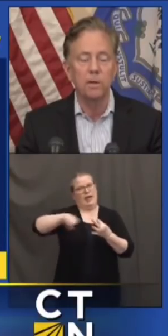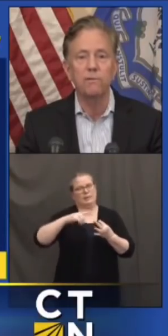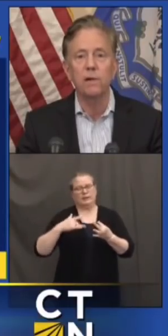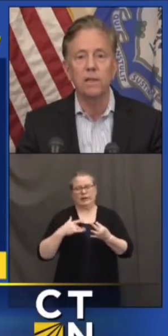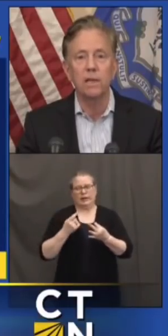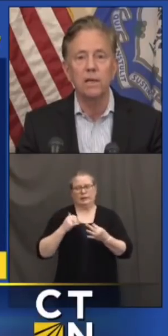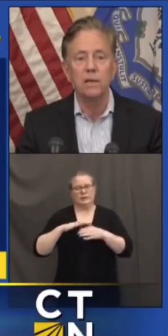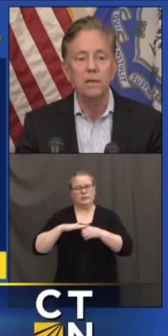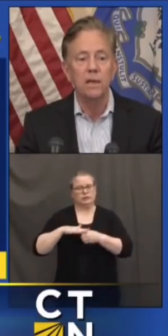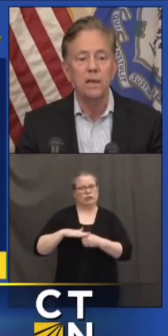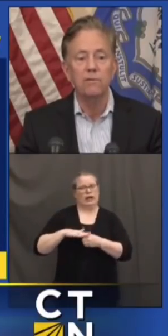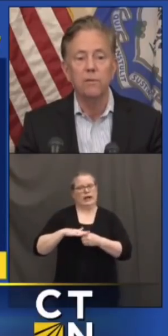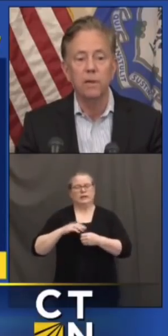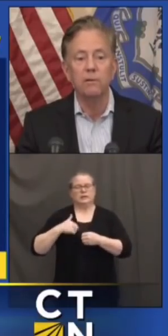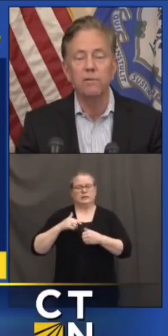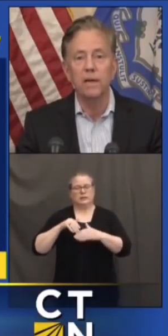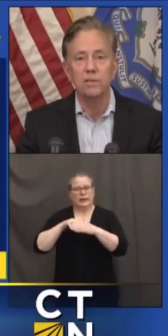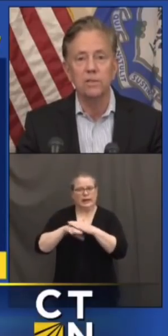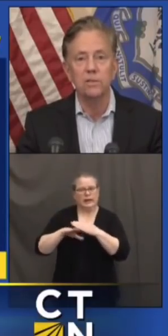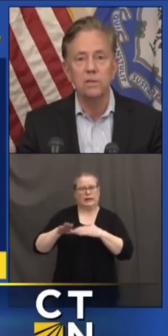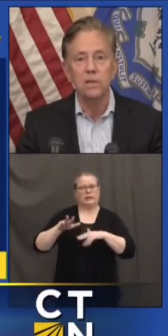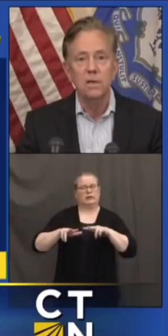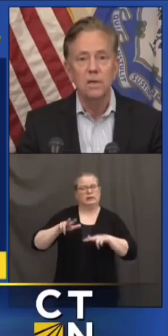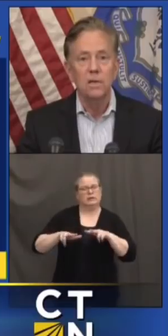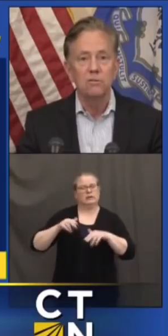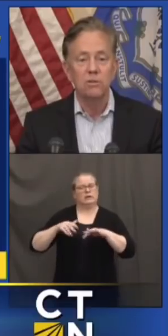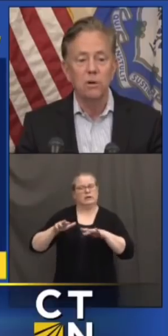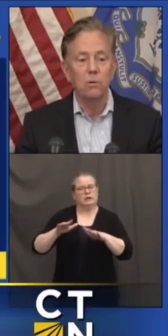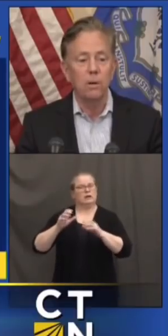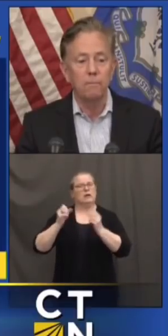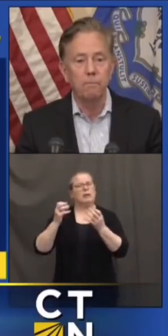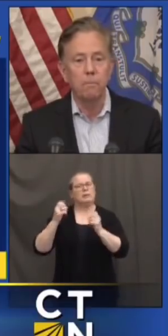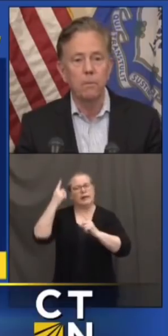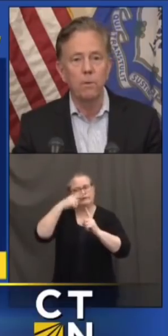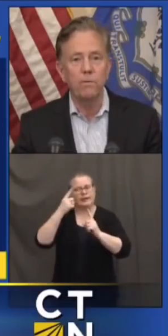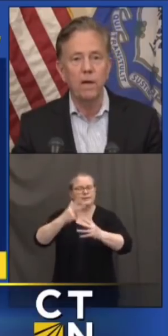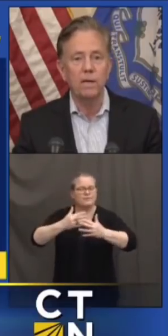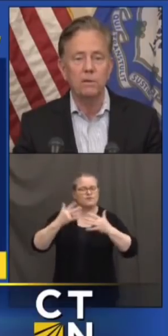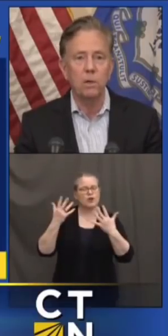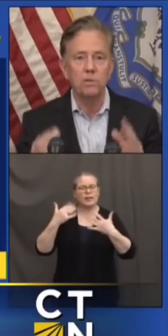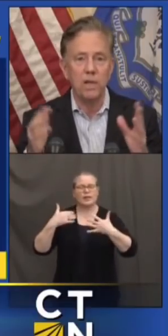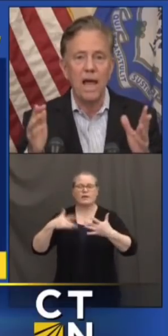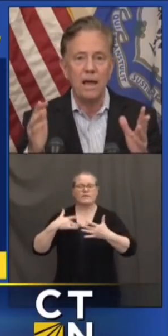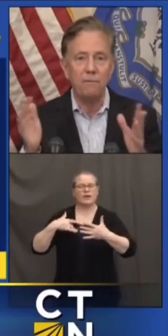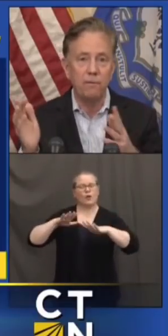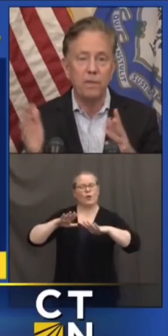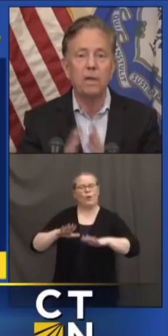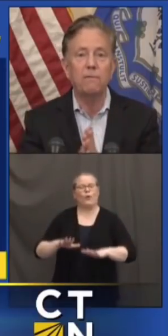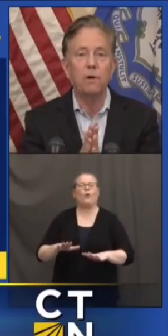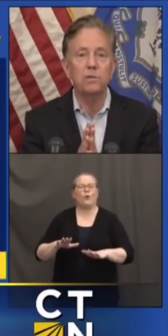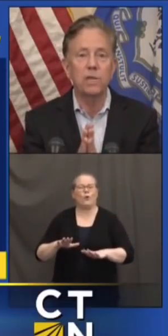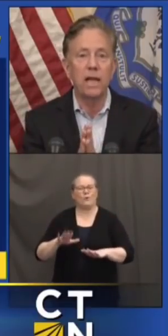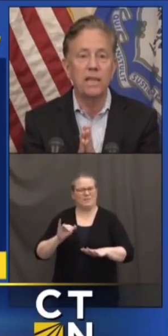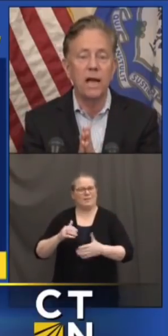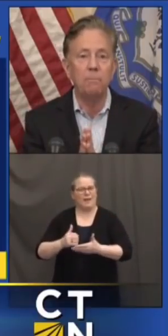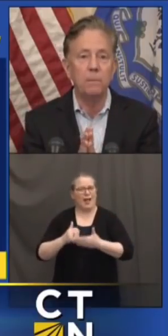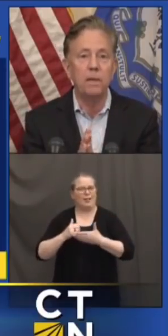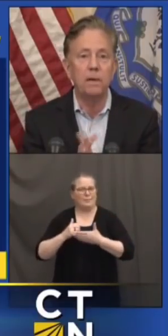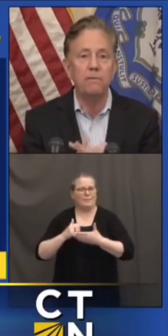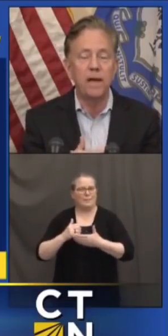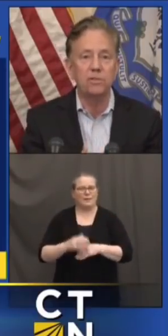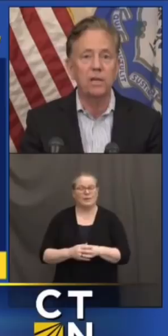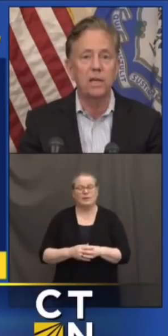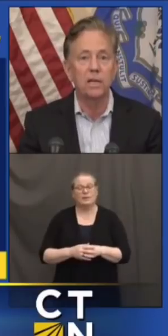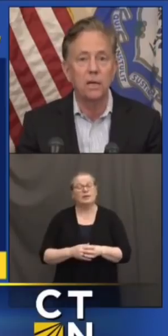so many friendly and familiar faces. So we've got close to half of the folks that had not